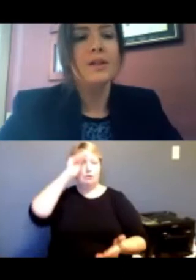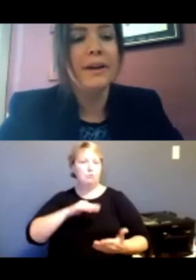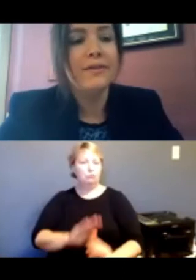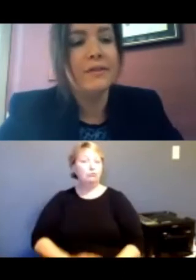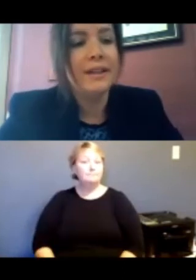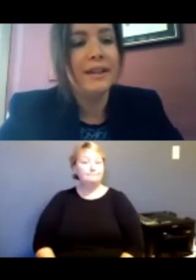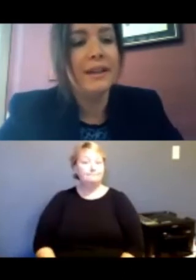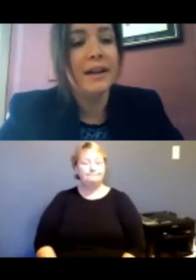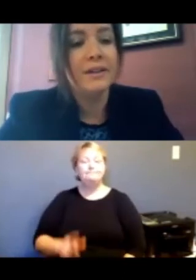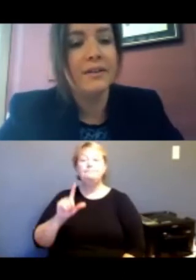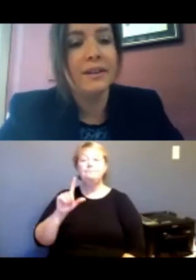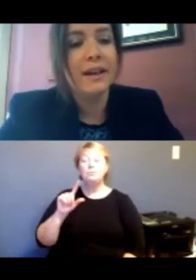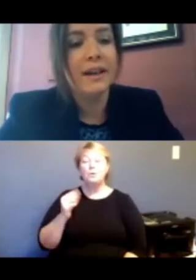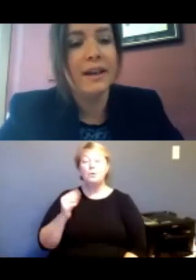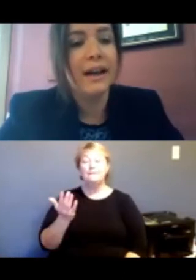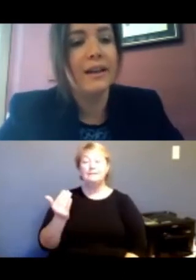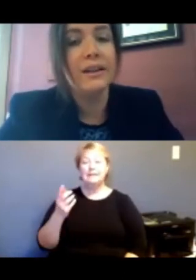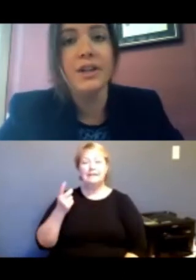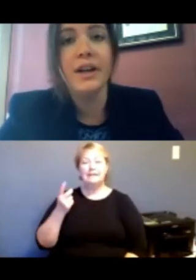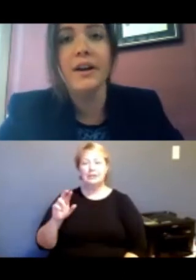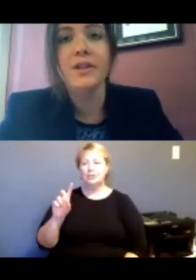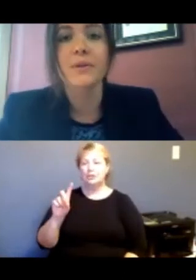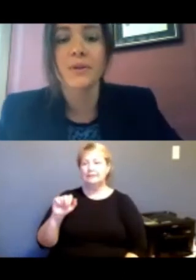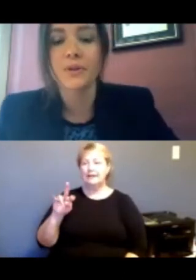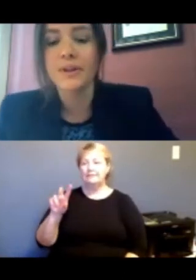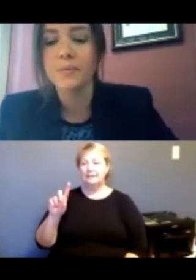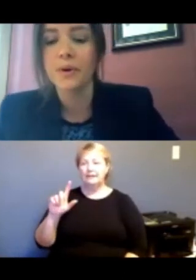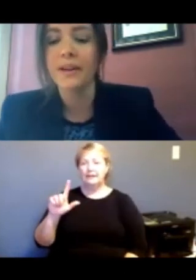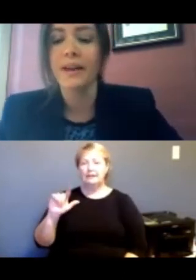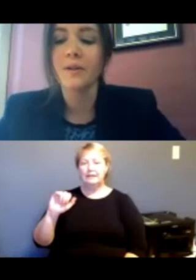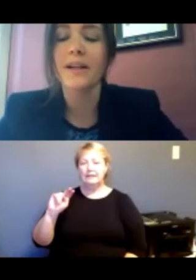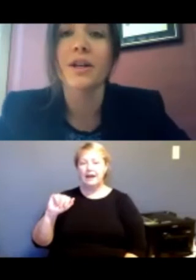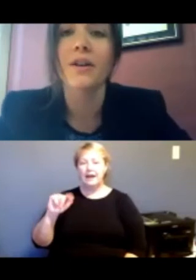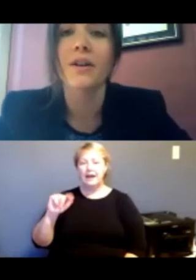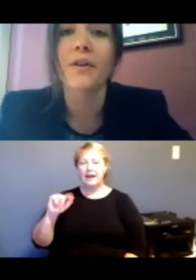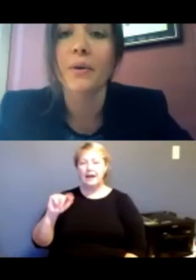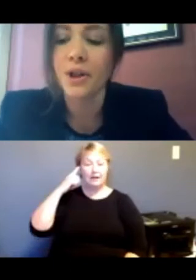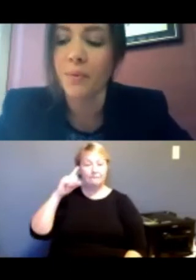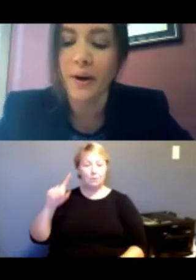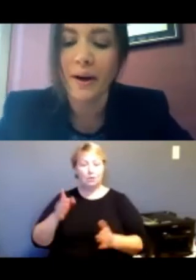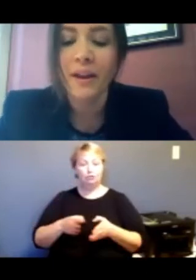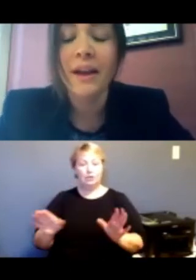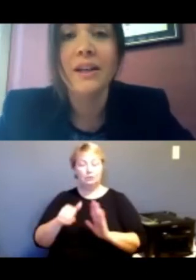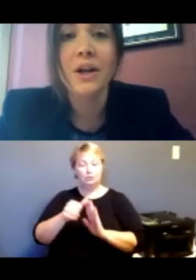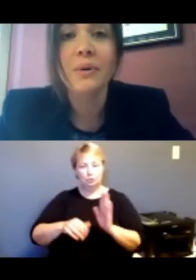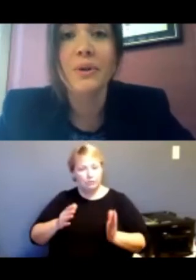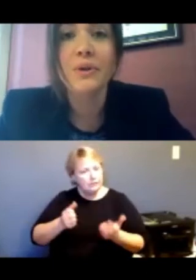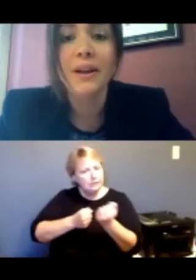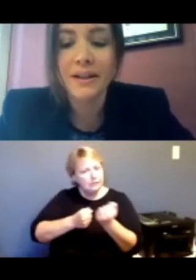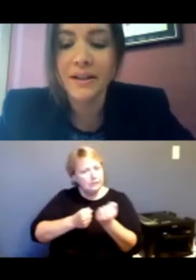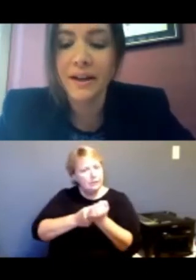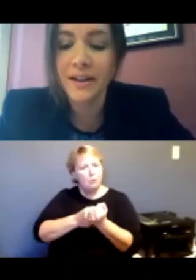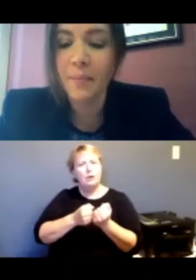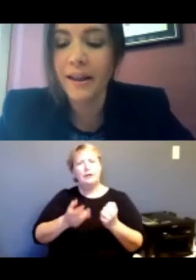In 2015, Dr. David Lenahan, the chair of general surgery, supported the expansion of our coaching program in general